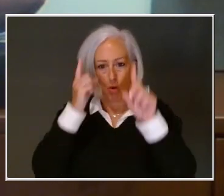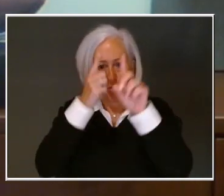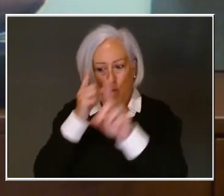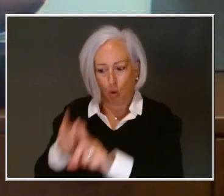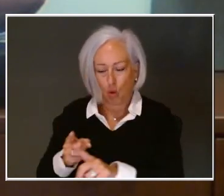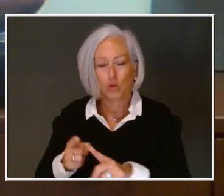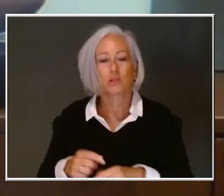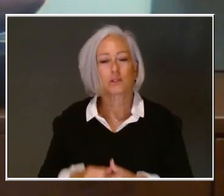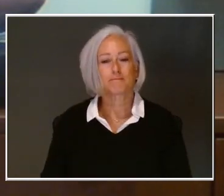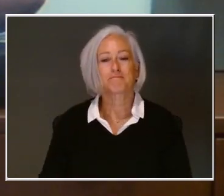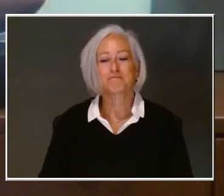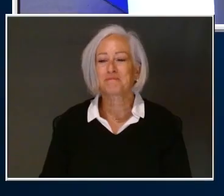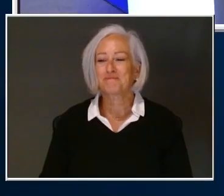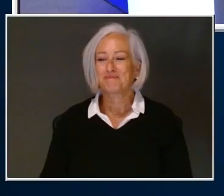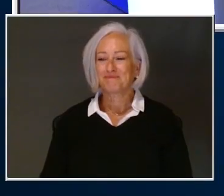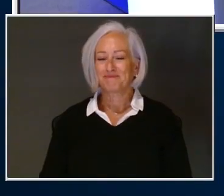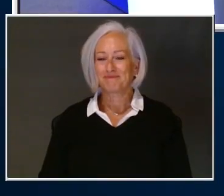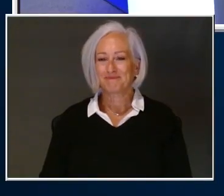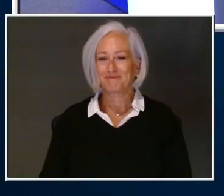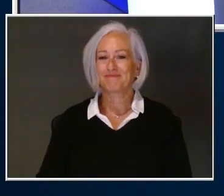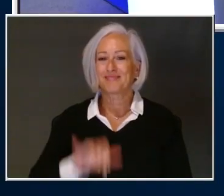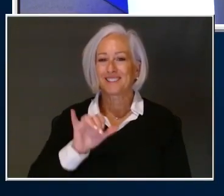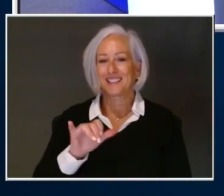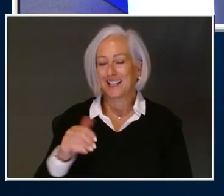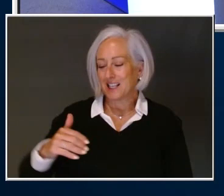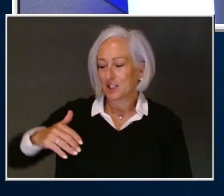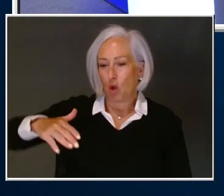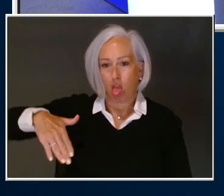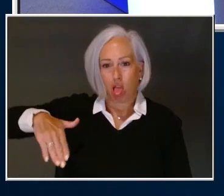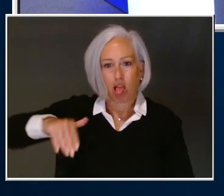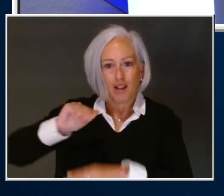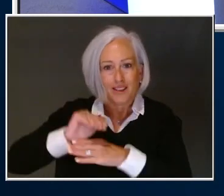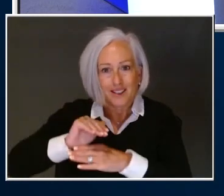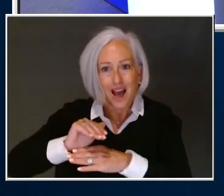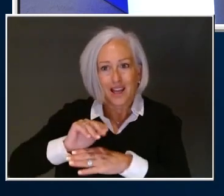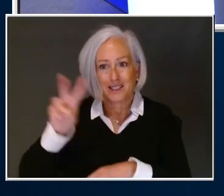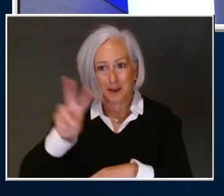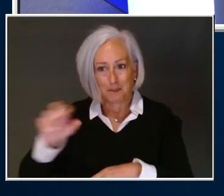there. Okay, late night pizza runs are not totally off the menu?